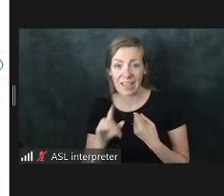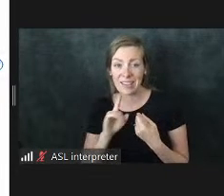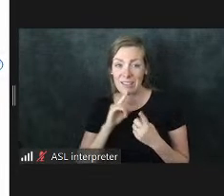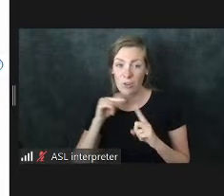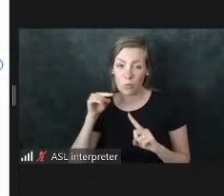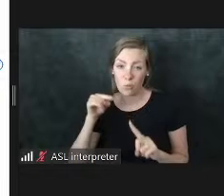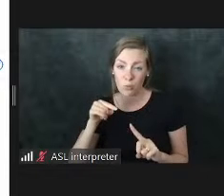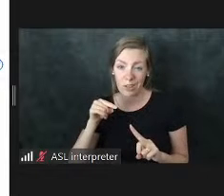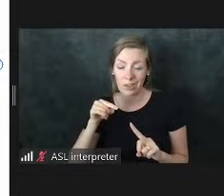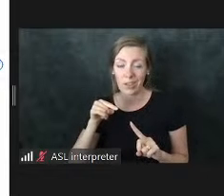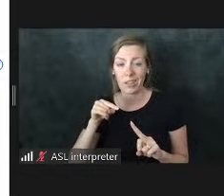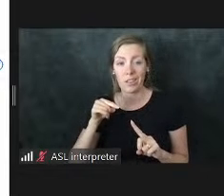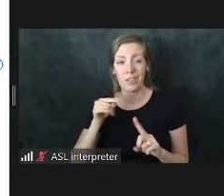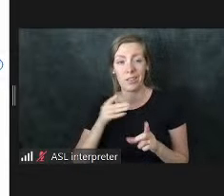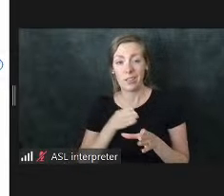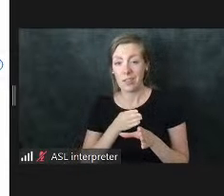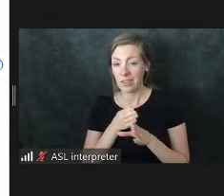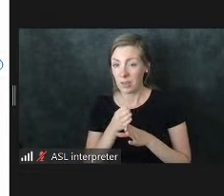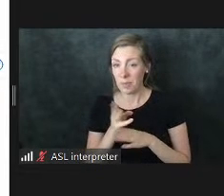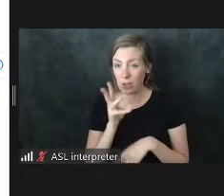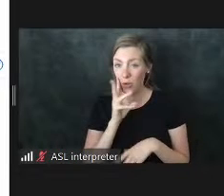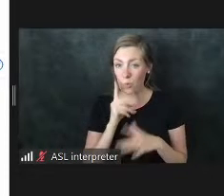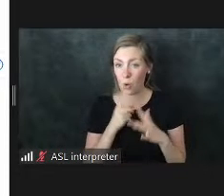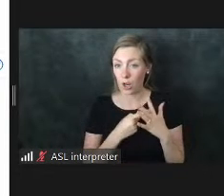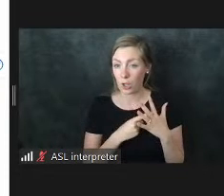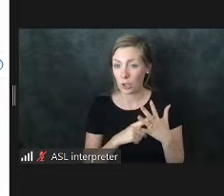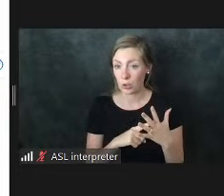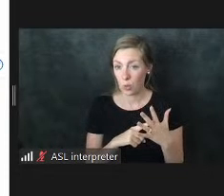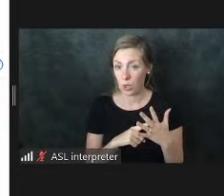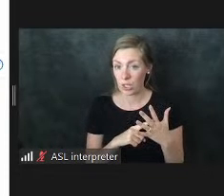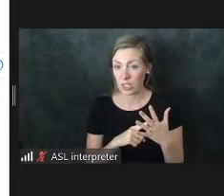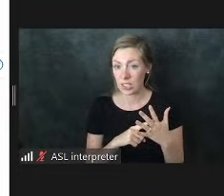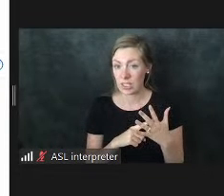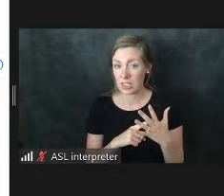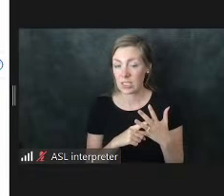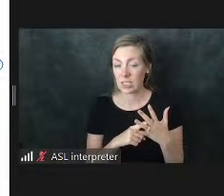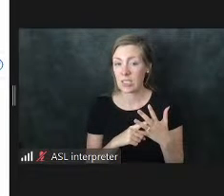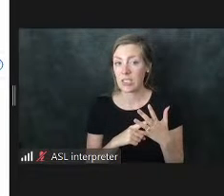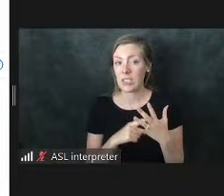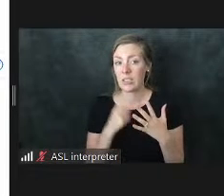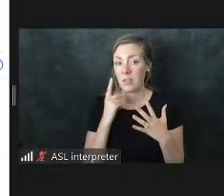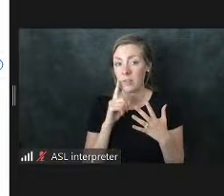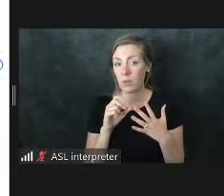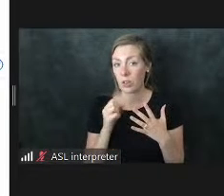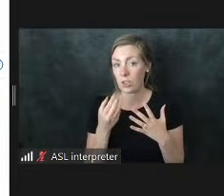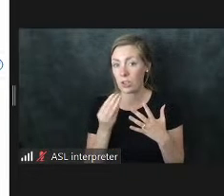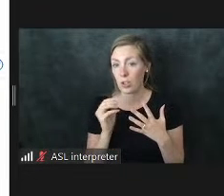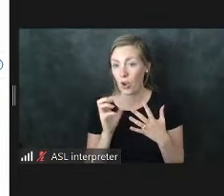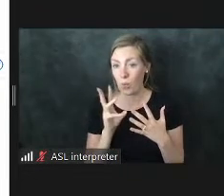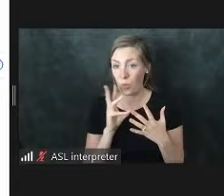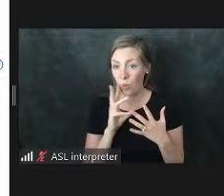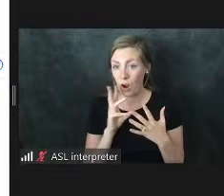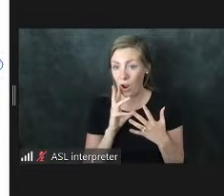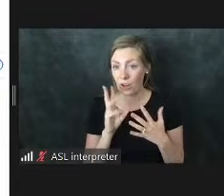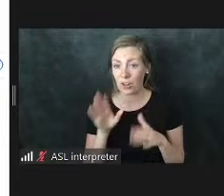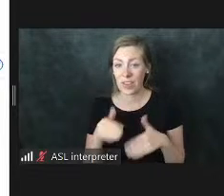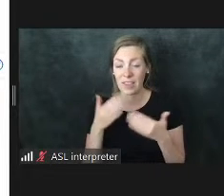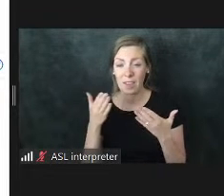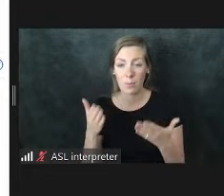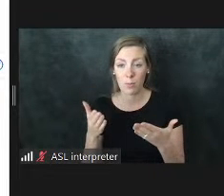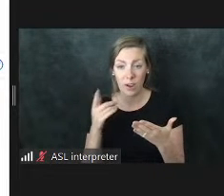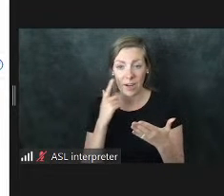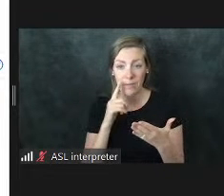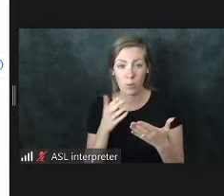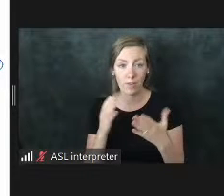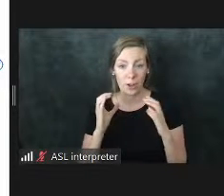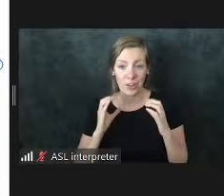major, Lake Sonoma is really the major water source that Sonoma es un that producto Sonoma tenemos Water provide water supply to retail